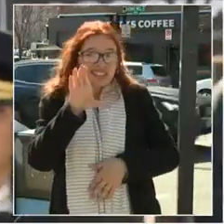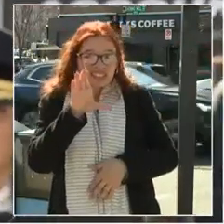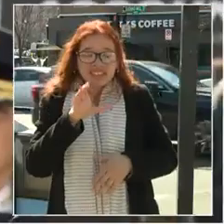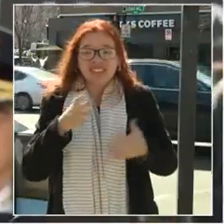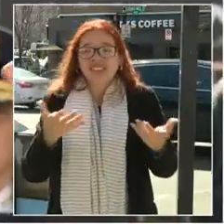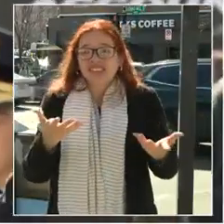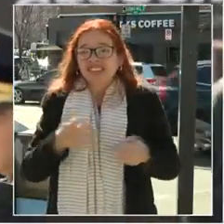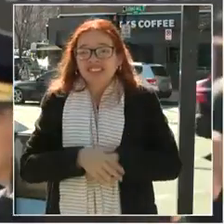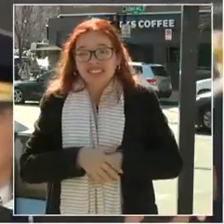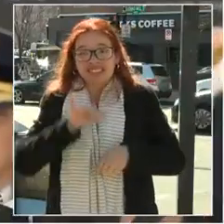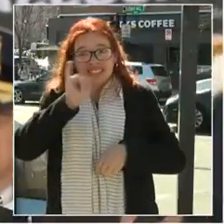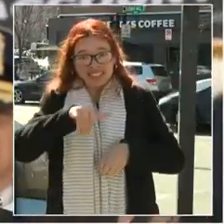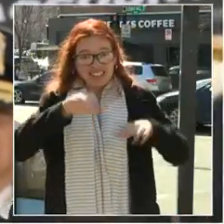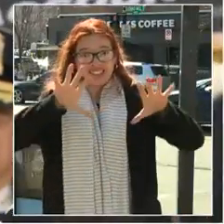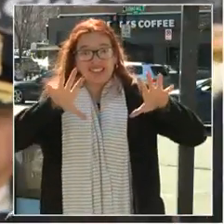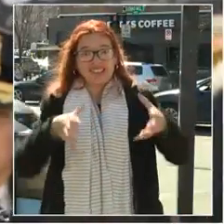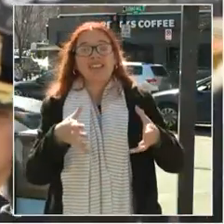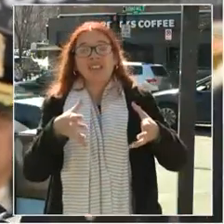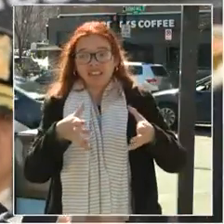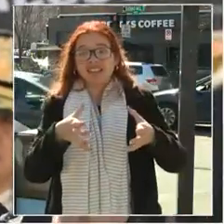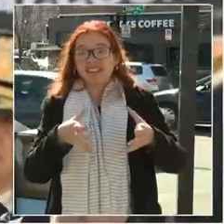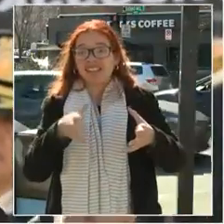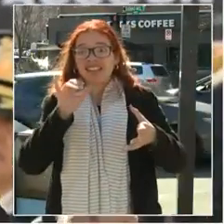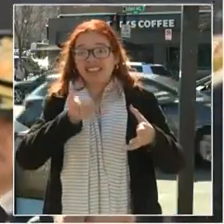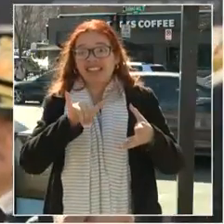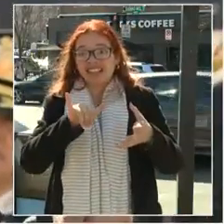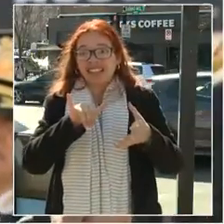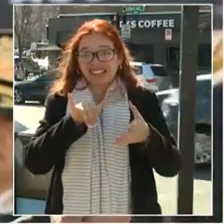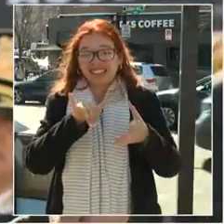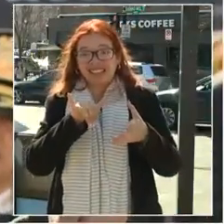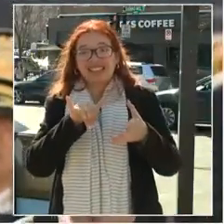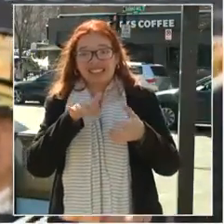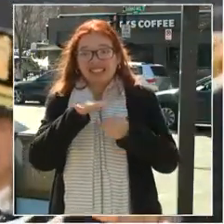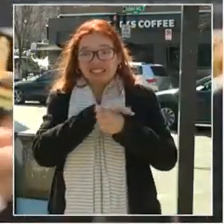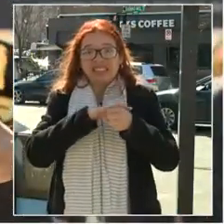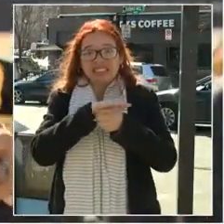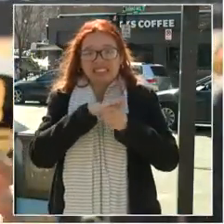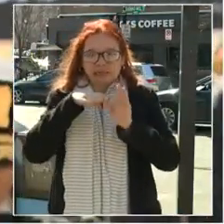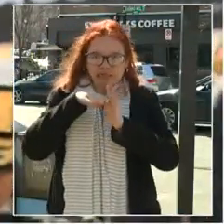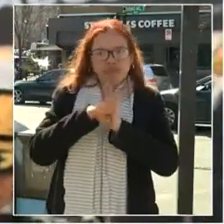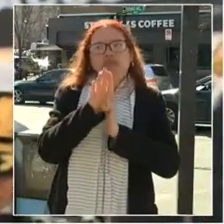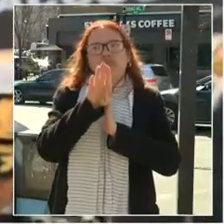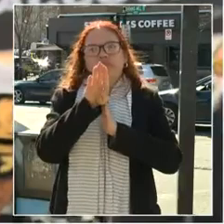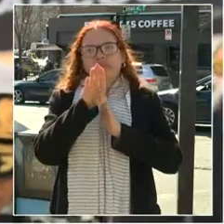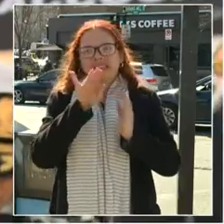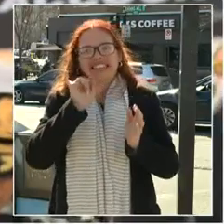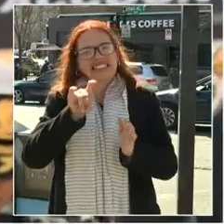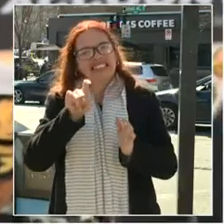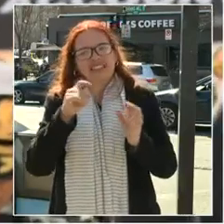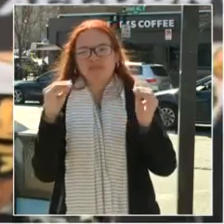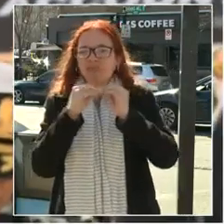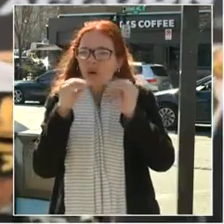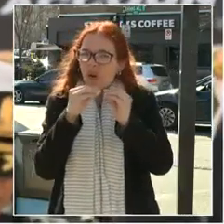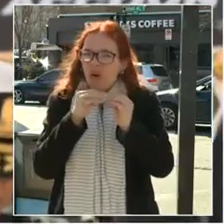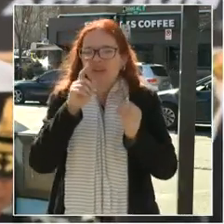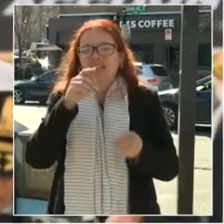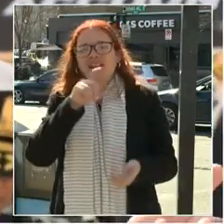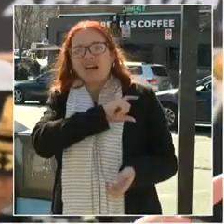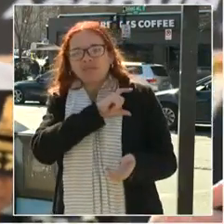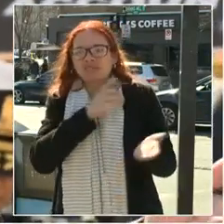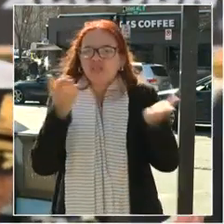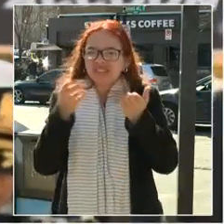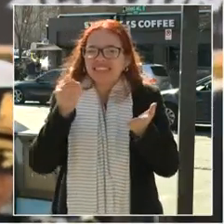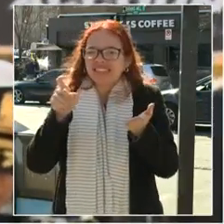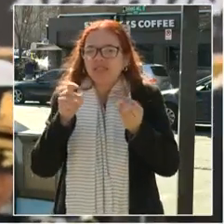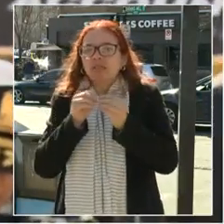population increase in a specific area that contributes to more calls for service, so we have to then shift resources to go to those